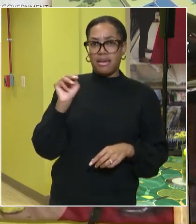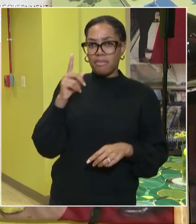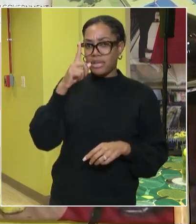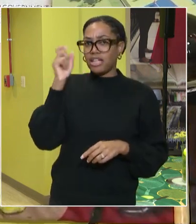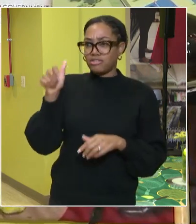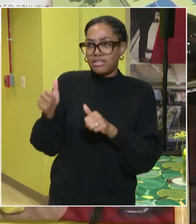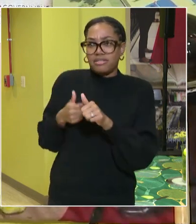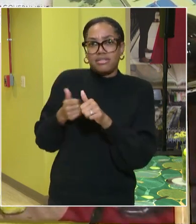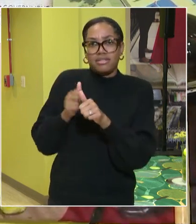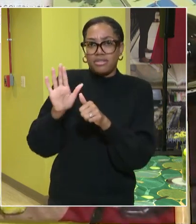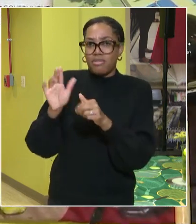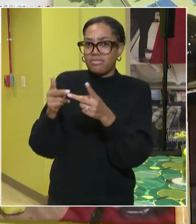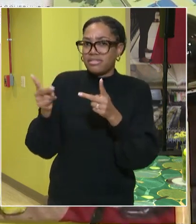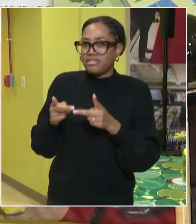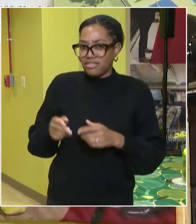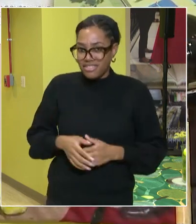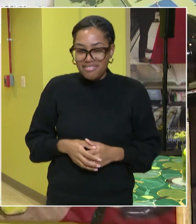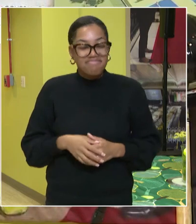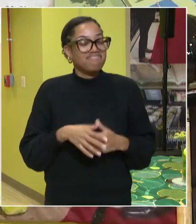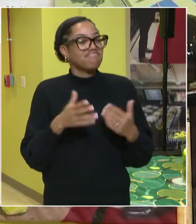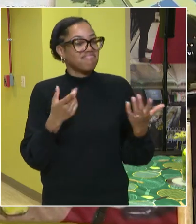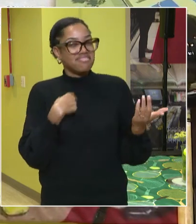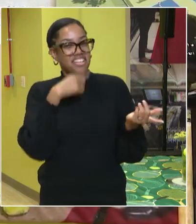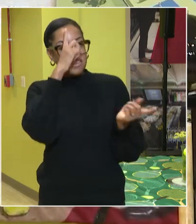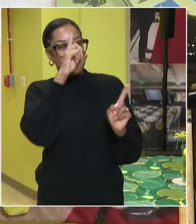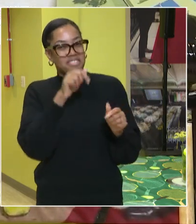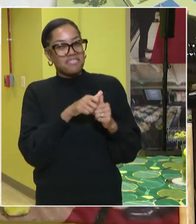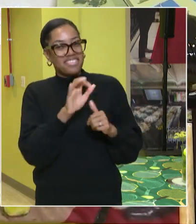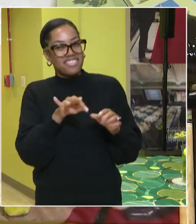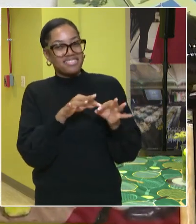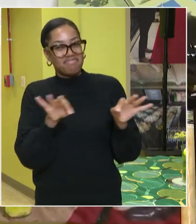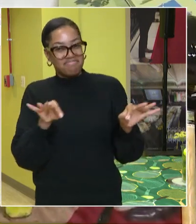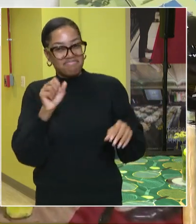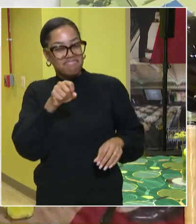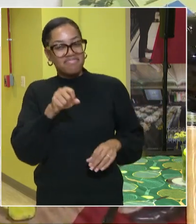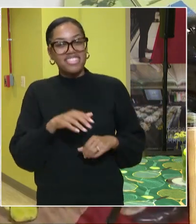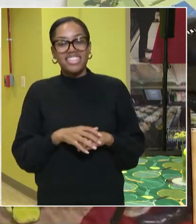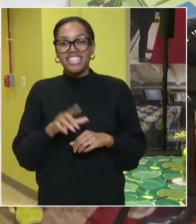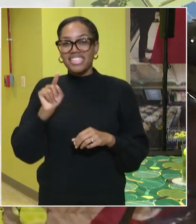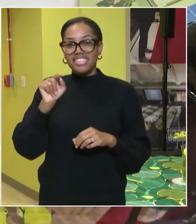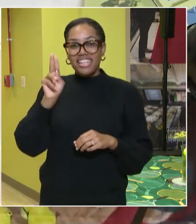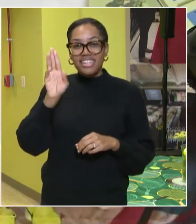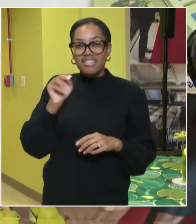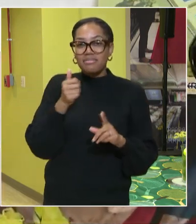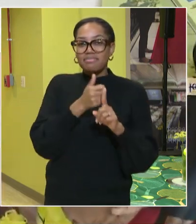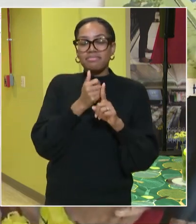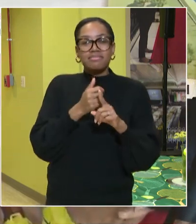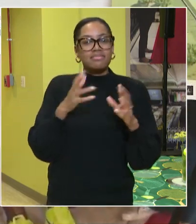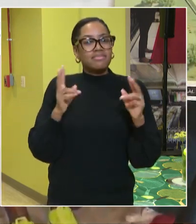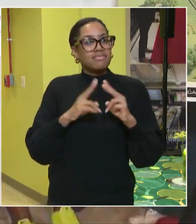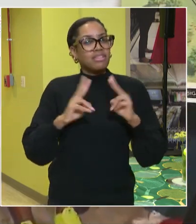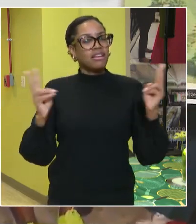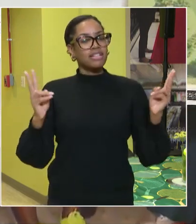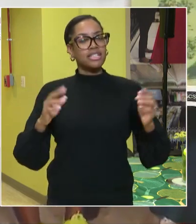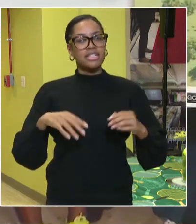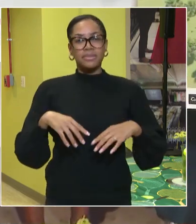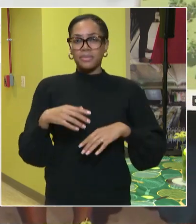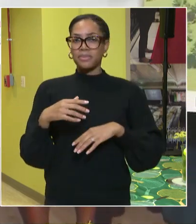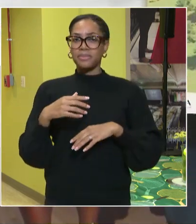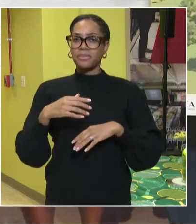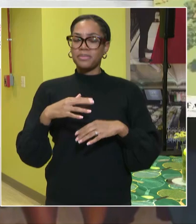heels. And I would have to agree with that. I think she is an incredibly poised